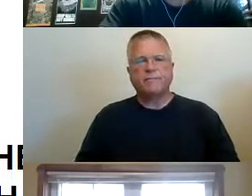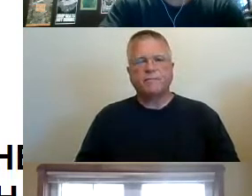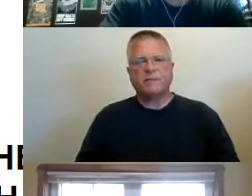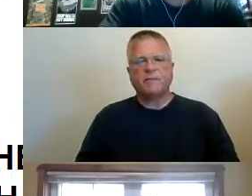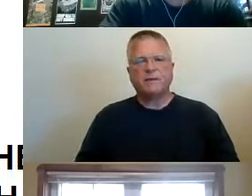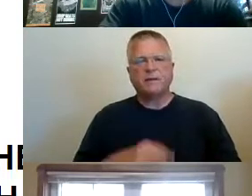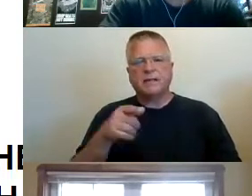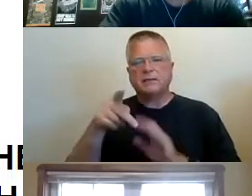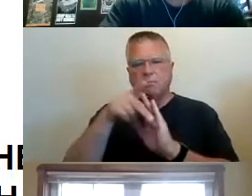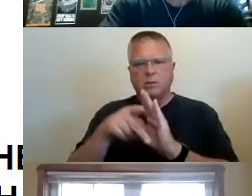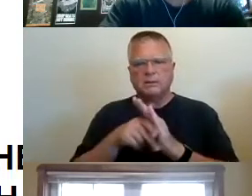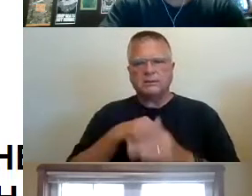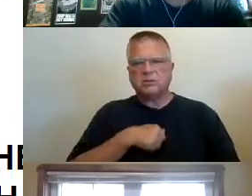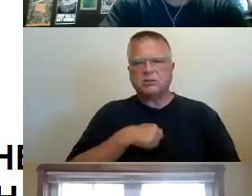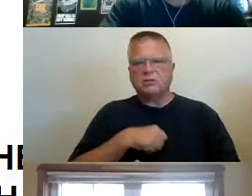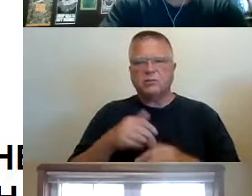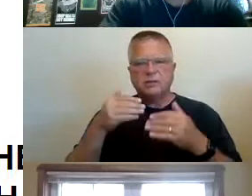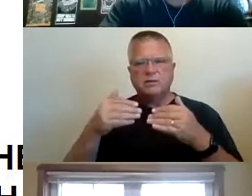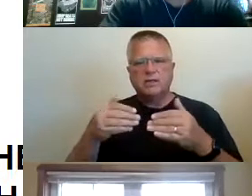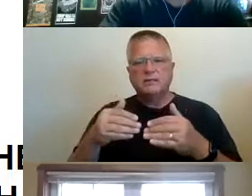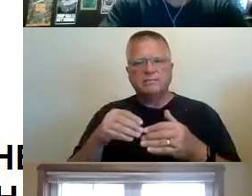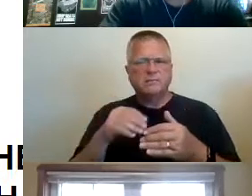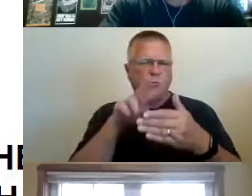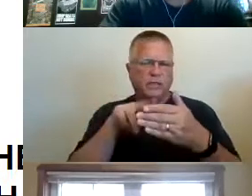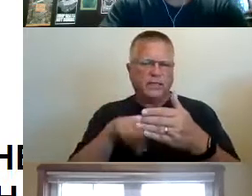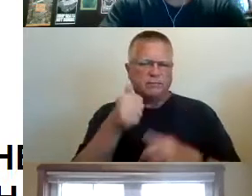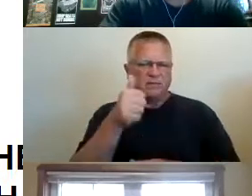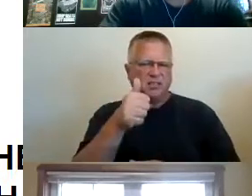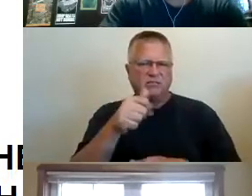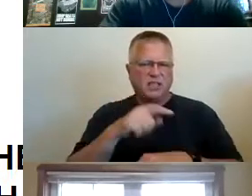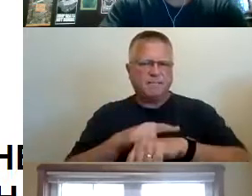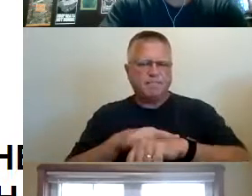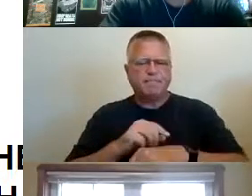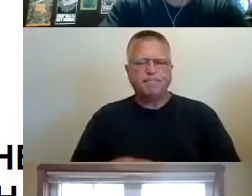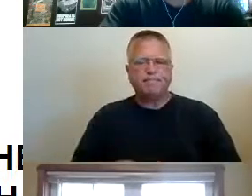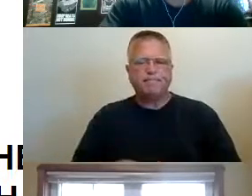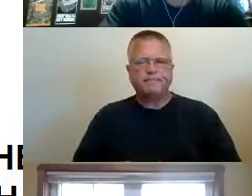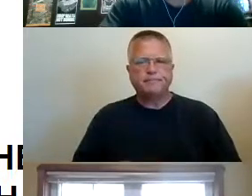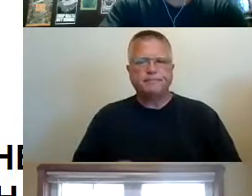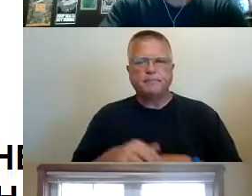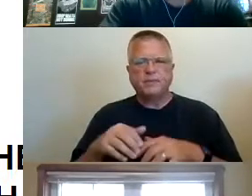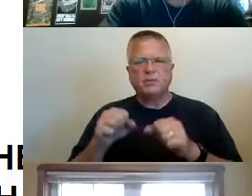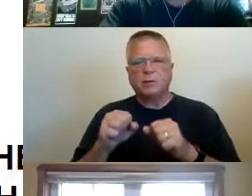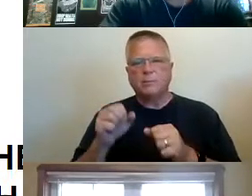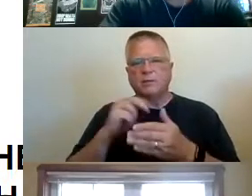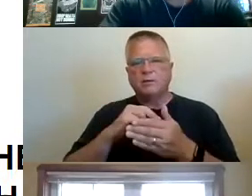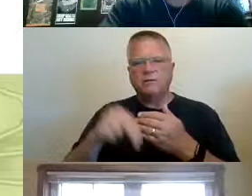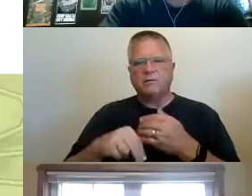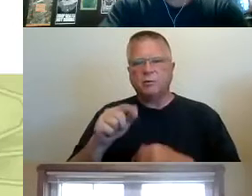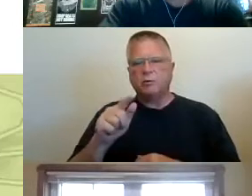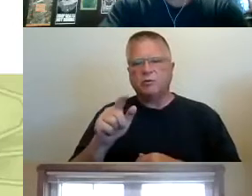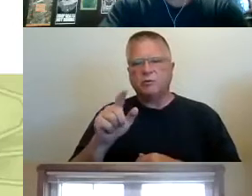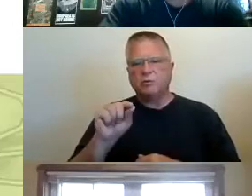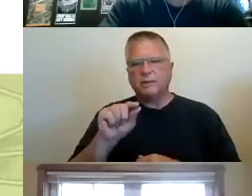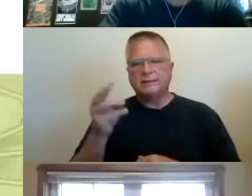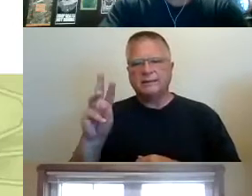That's the policy. Sorry, we can go ahead, but you can read that at your leisure. Adopted in November 2016. Go ahead.